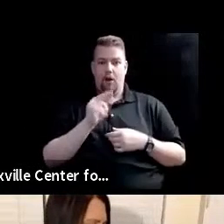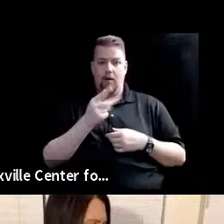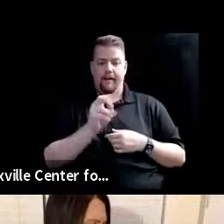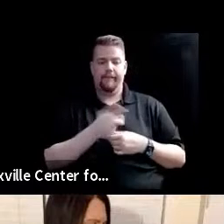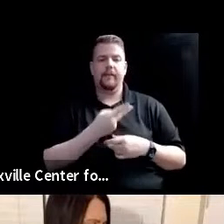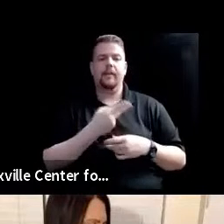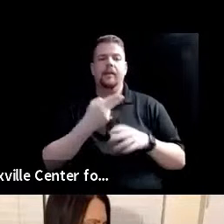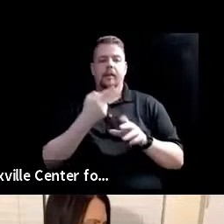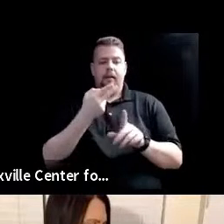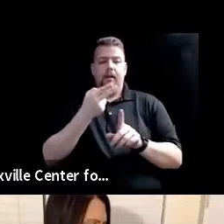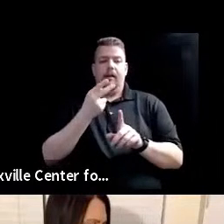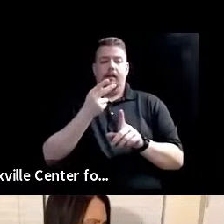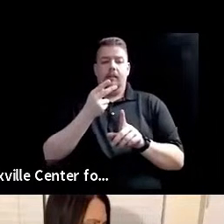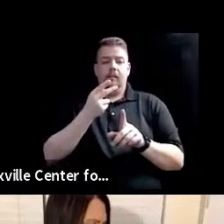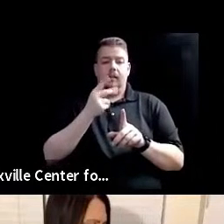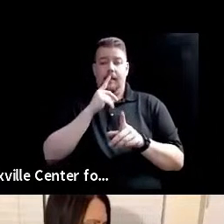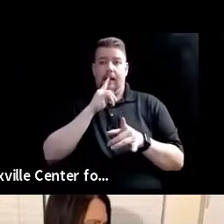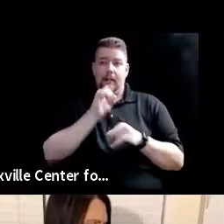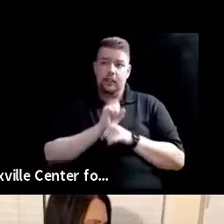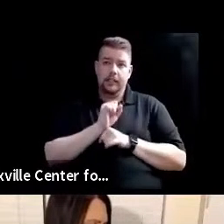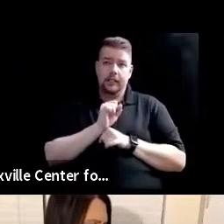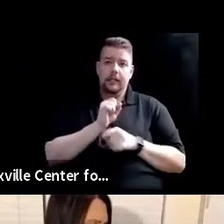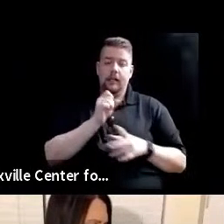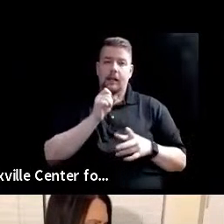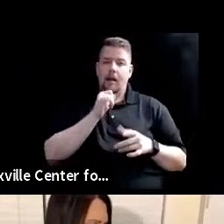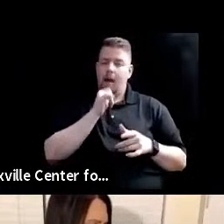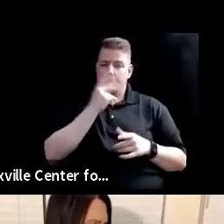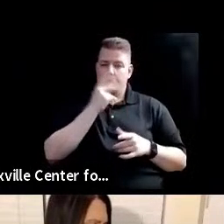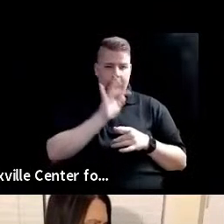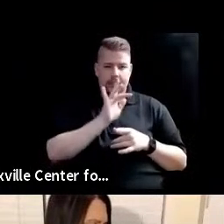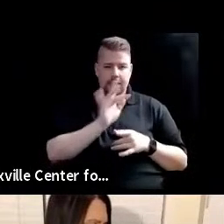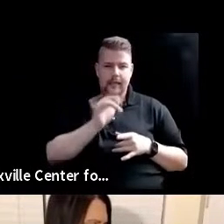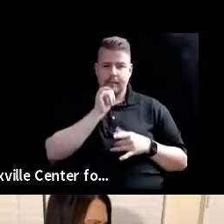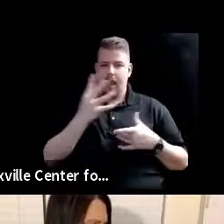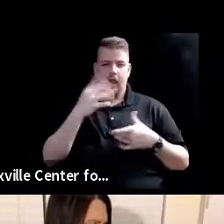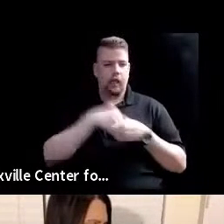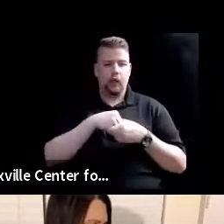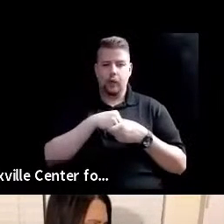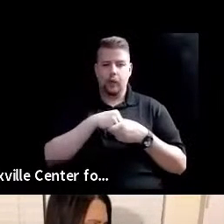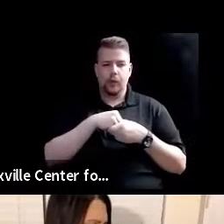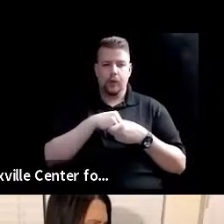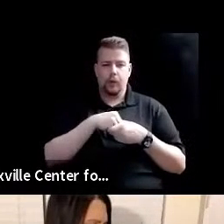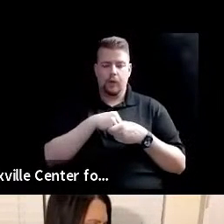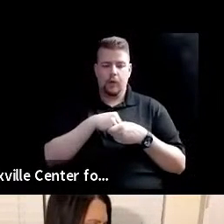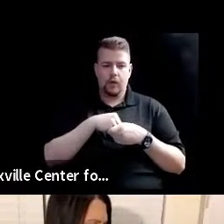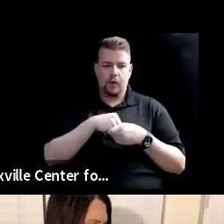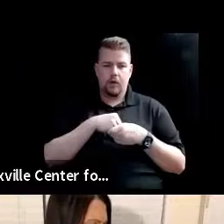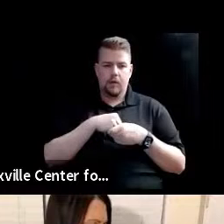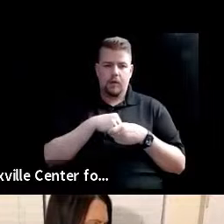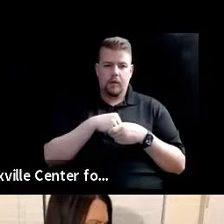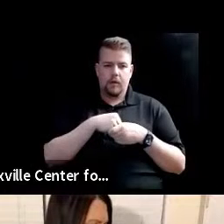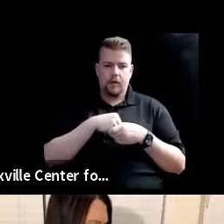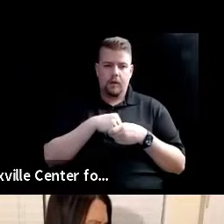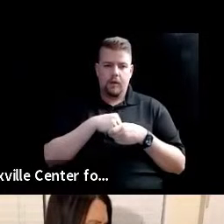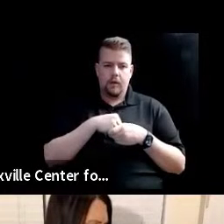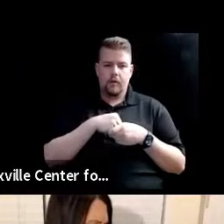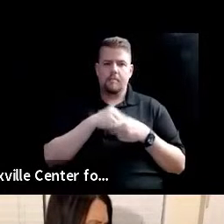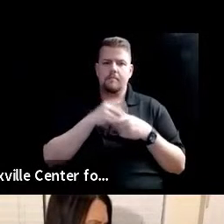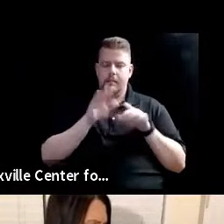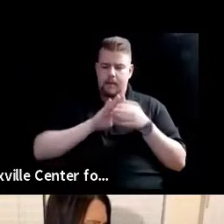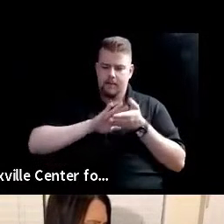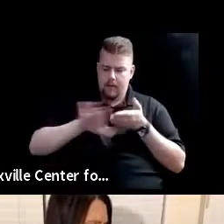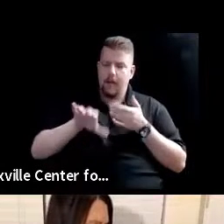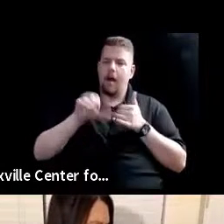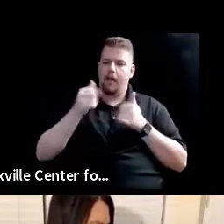So actually, the other thing I don't see on here is it doesn't include, we may have left off another,